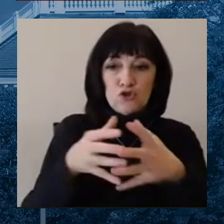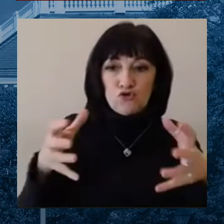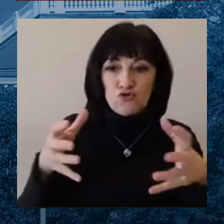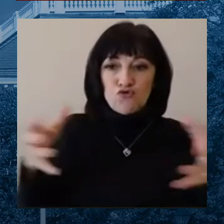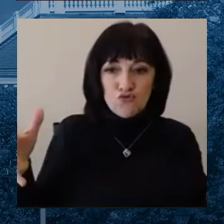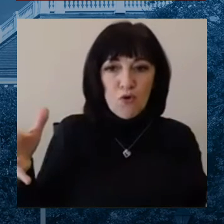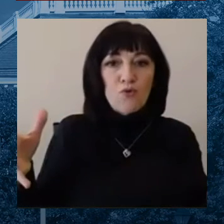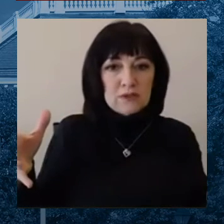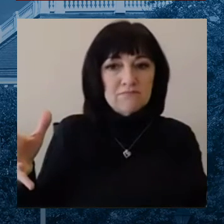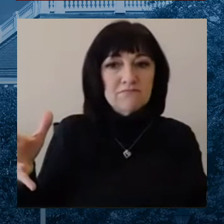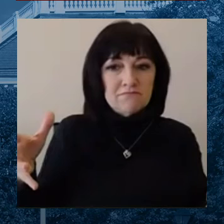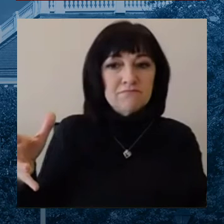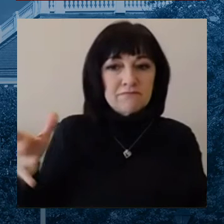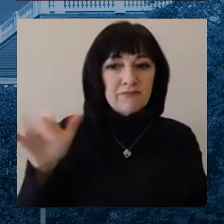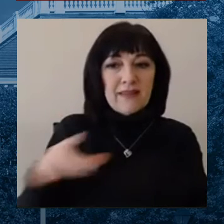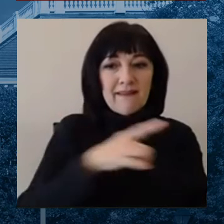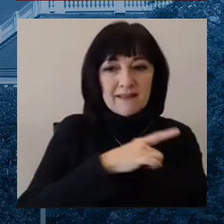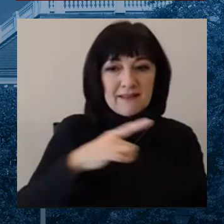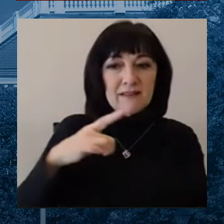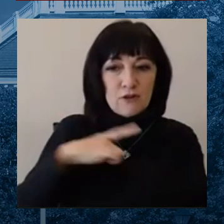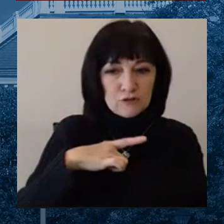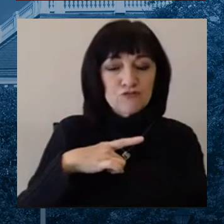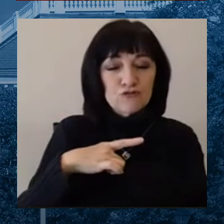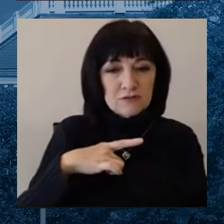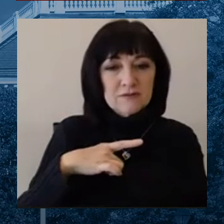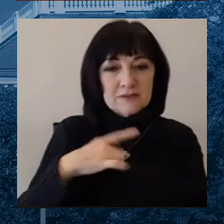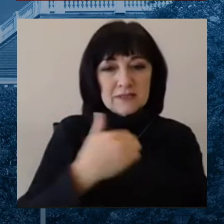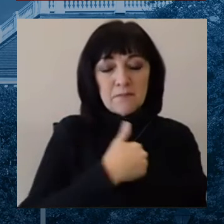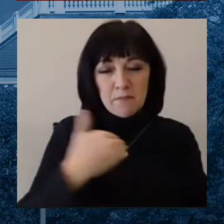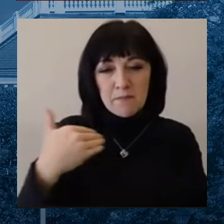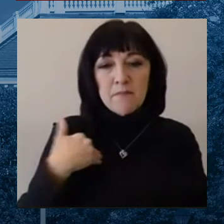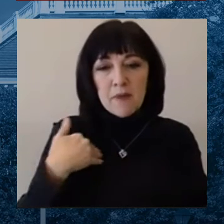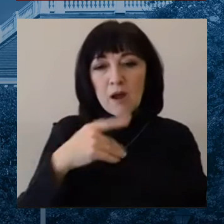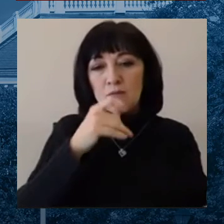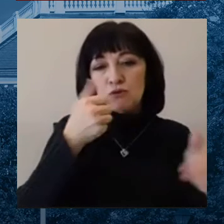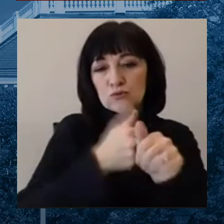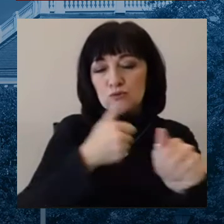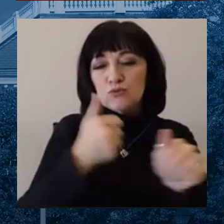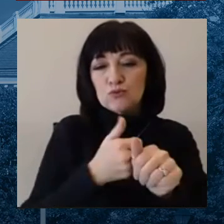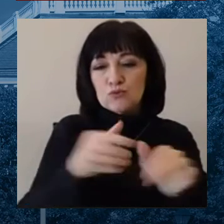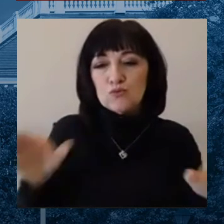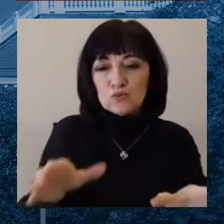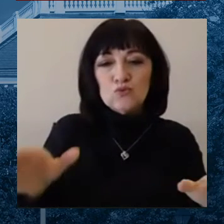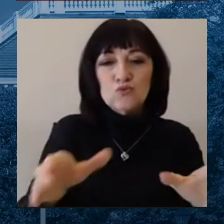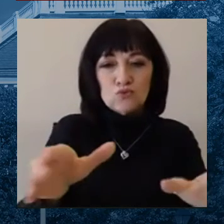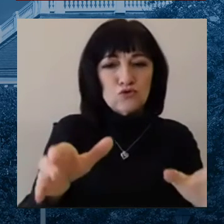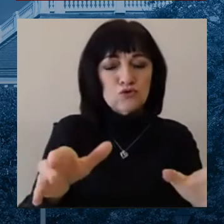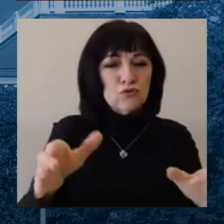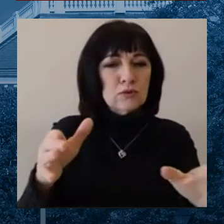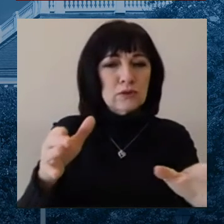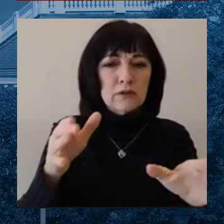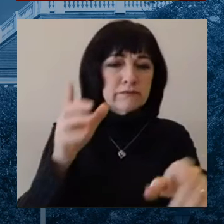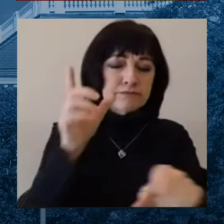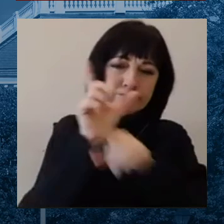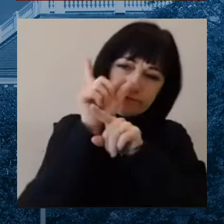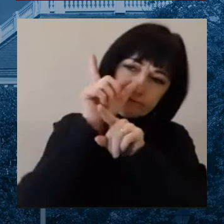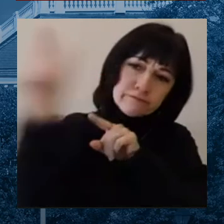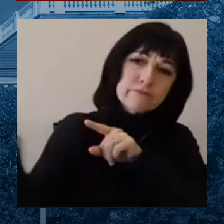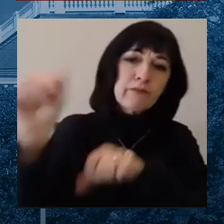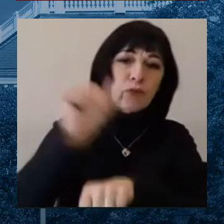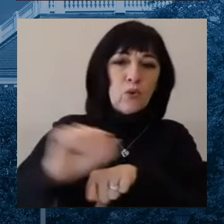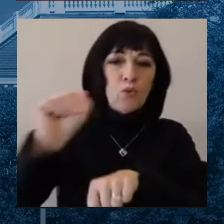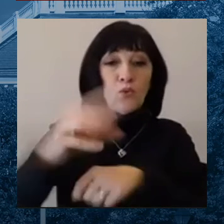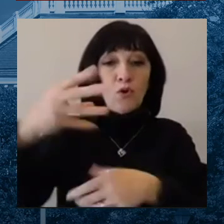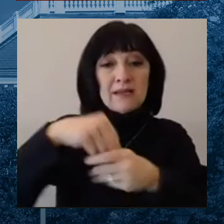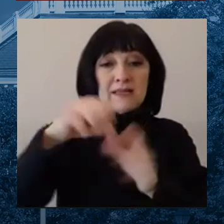number of Legislative Black Caucus members who are doing incredible work in our state Senate, in